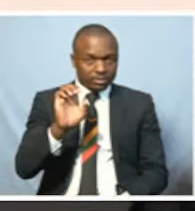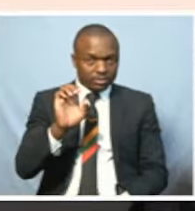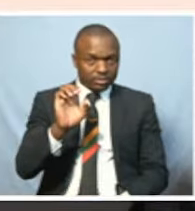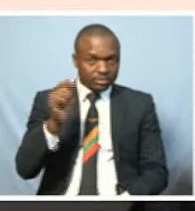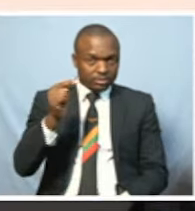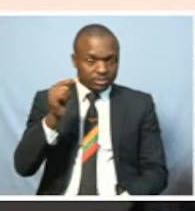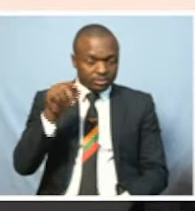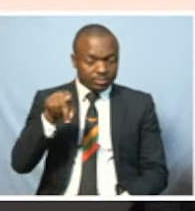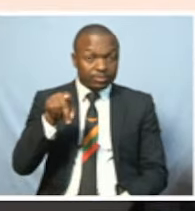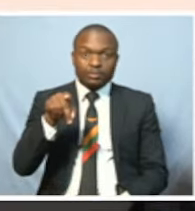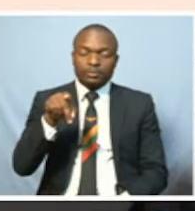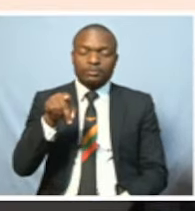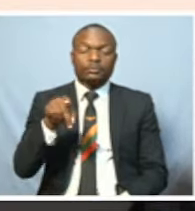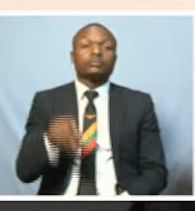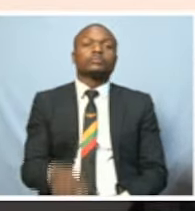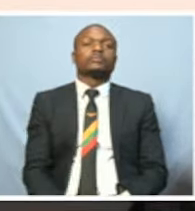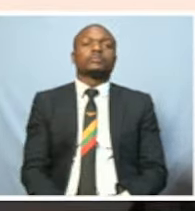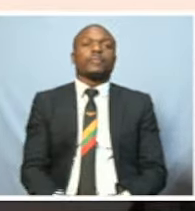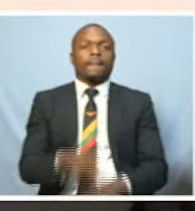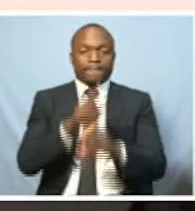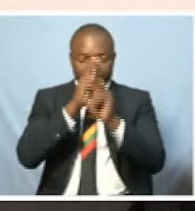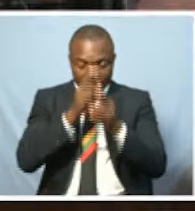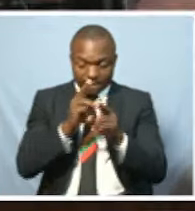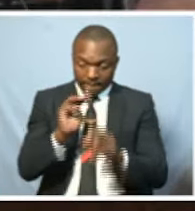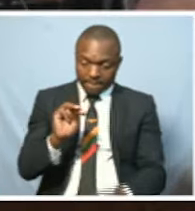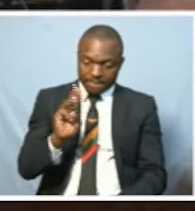specific on the. Honorable Mwene?